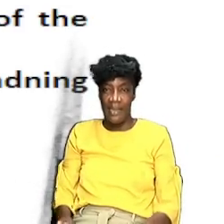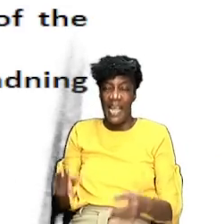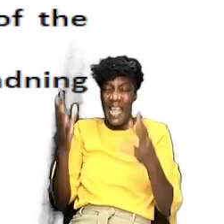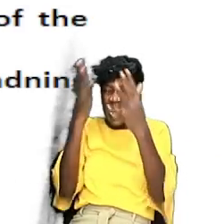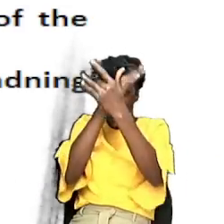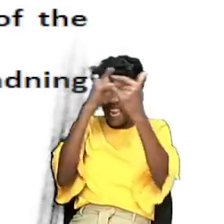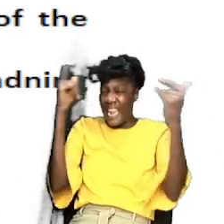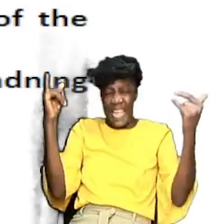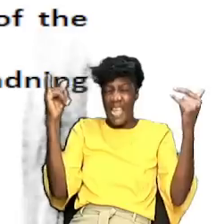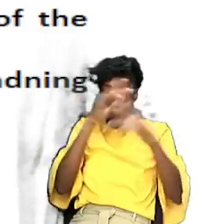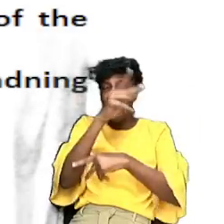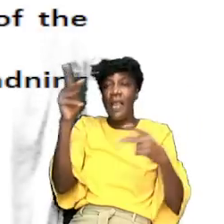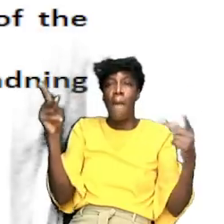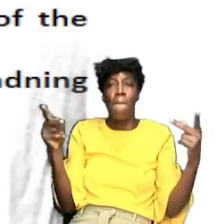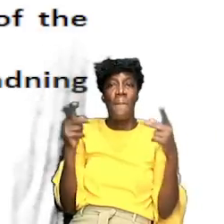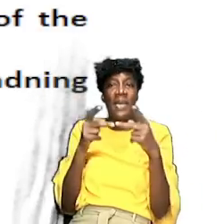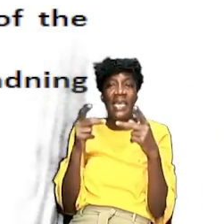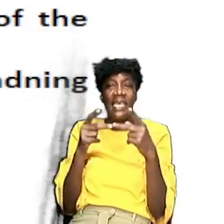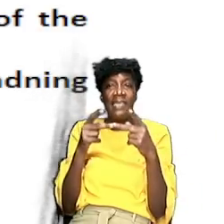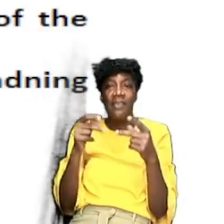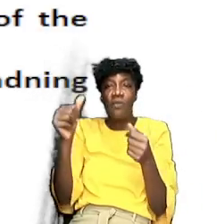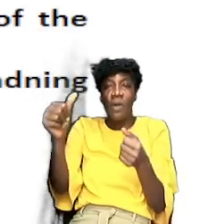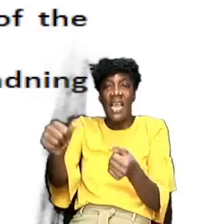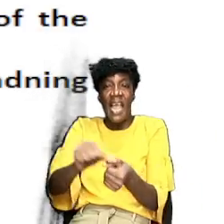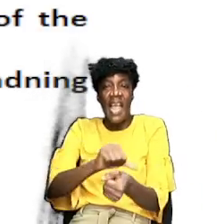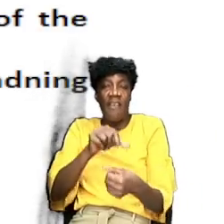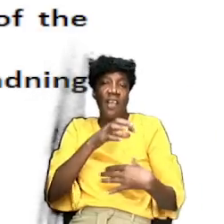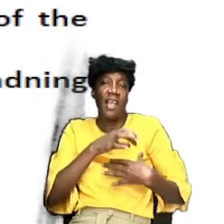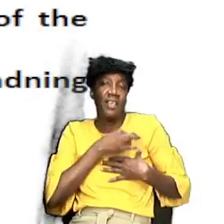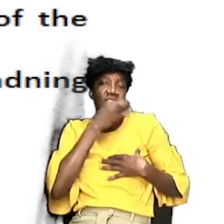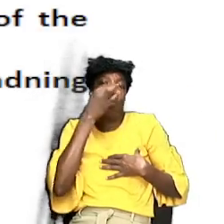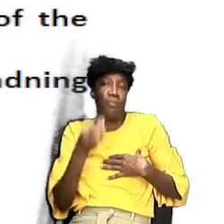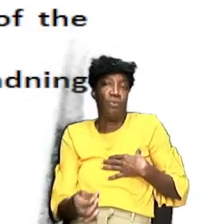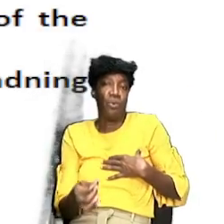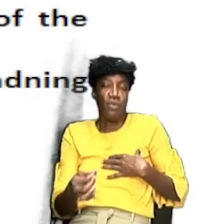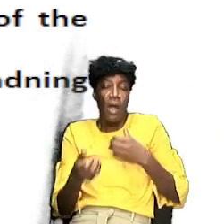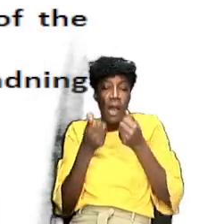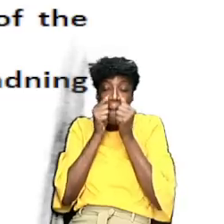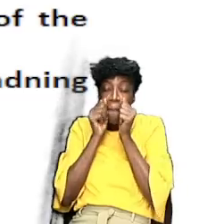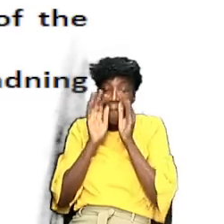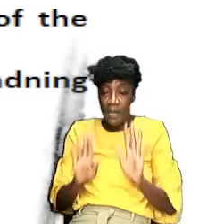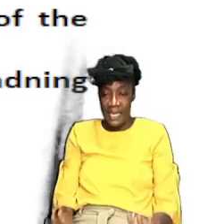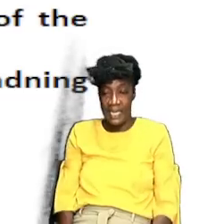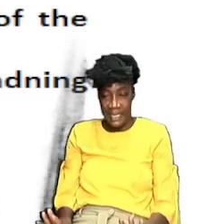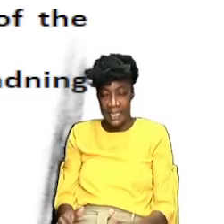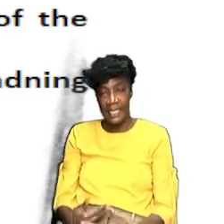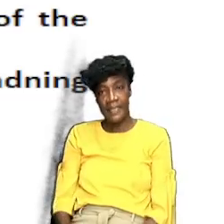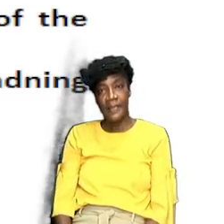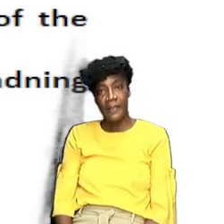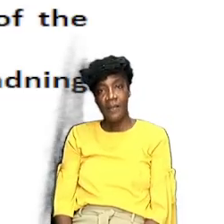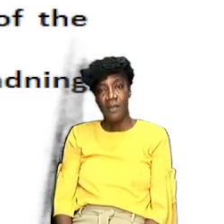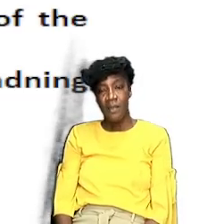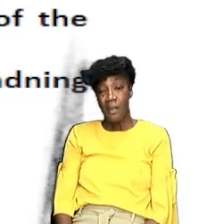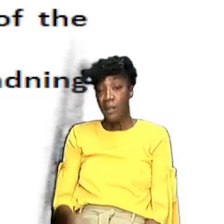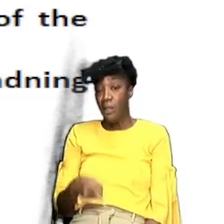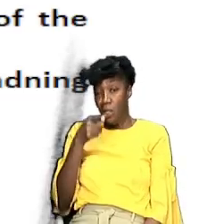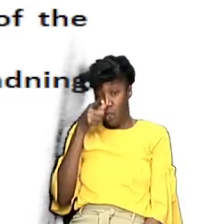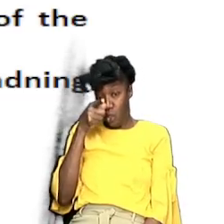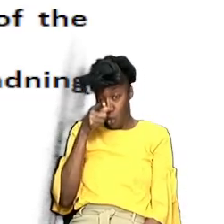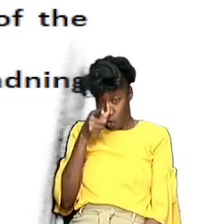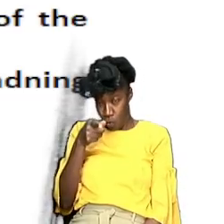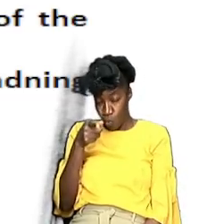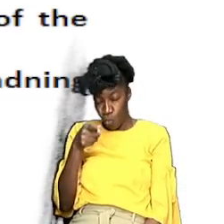heavenly realms or heavenly places with every spiritual blessing. Can I tell somebody something? Once you are